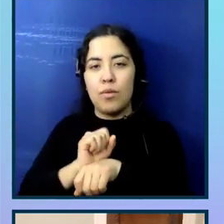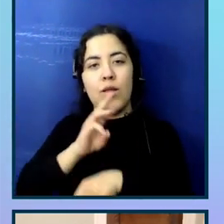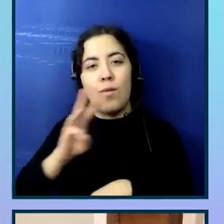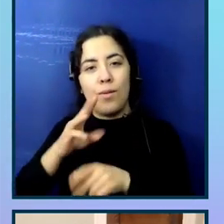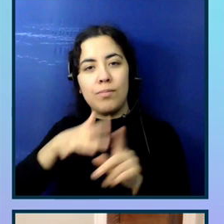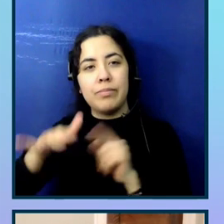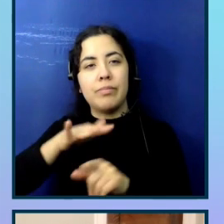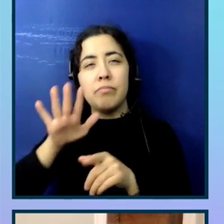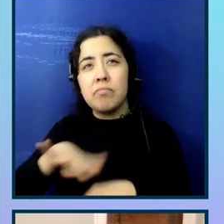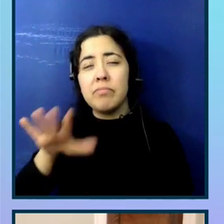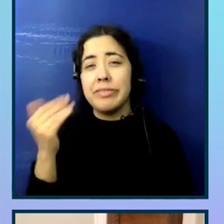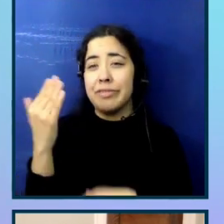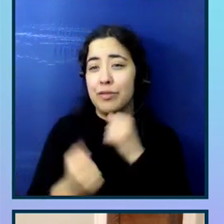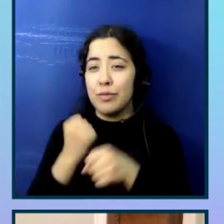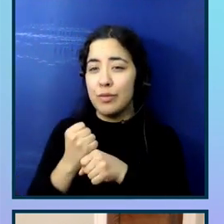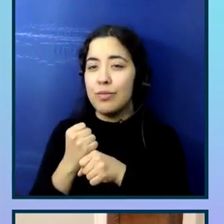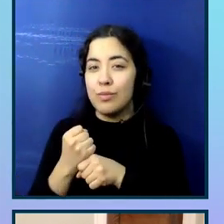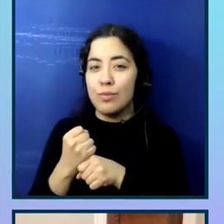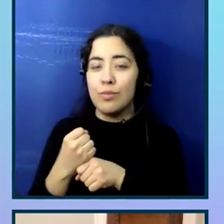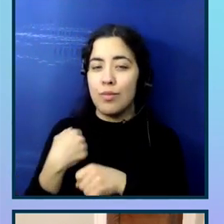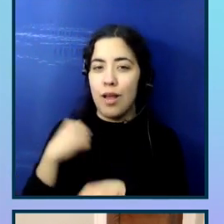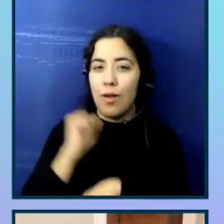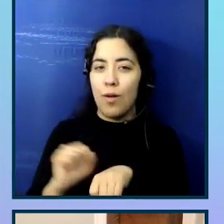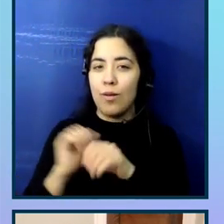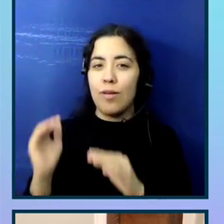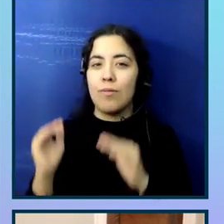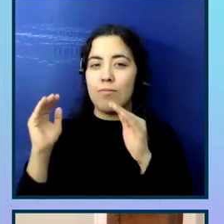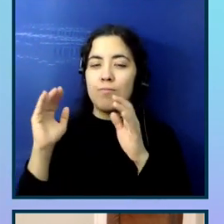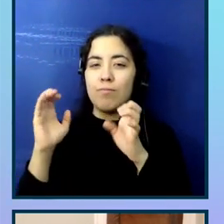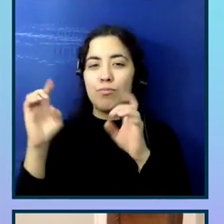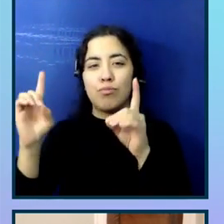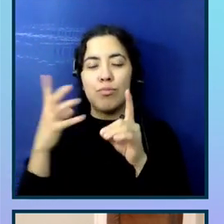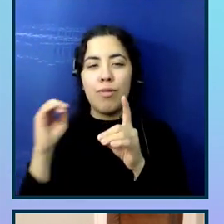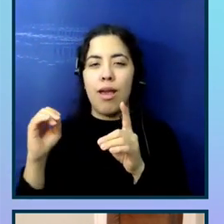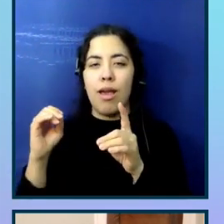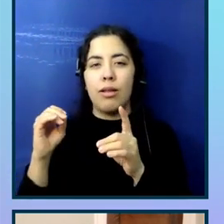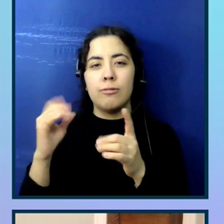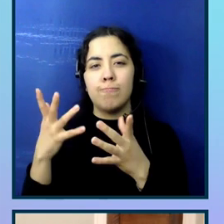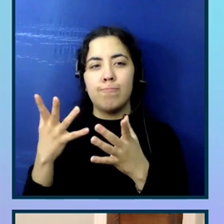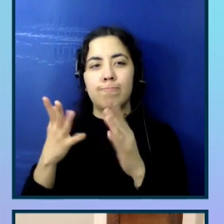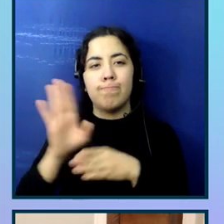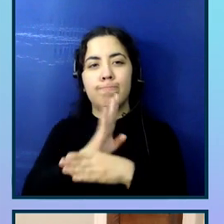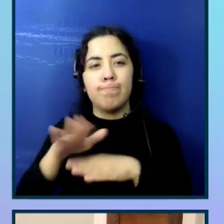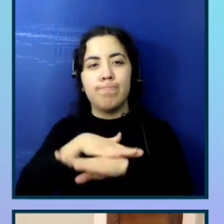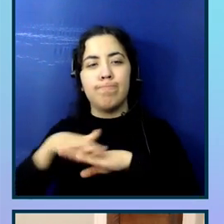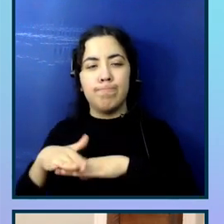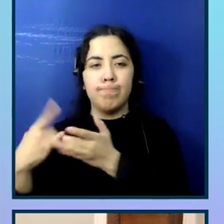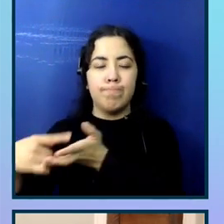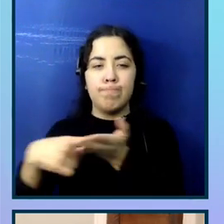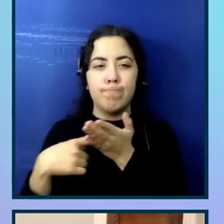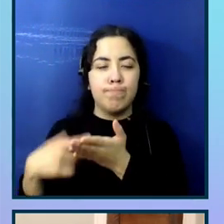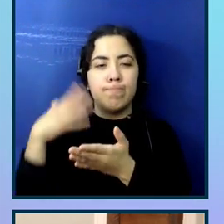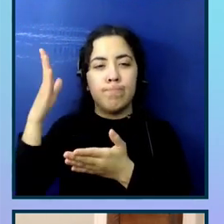for around 15 years. I've worked a lot in higher education and on enterprise level platforms. I'm the director